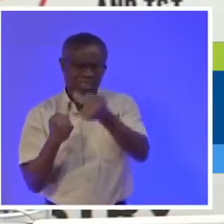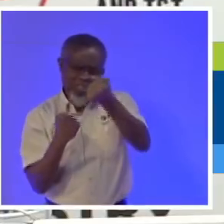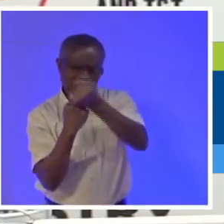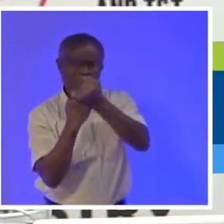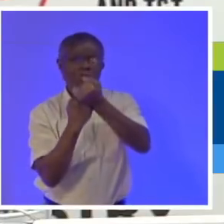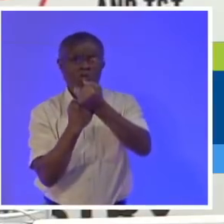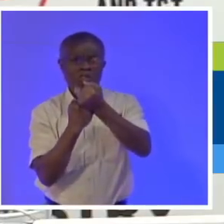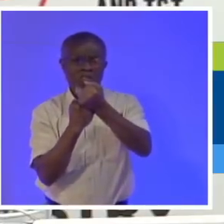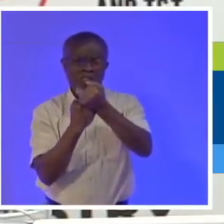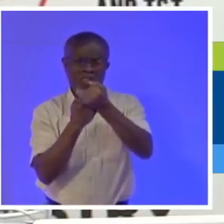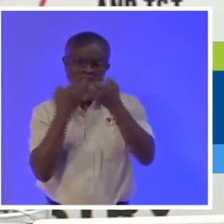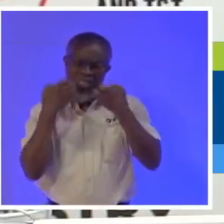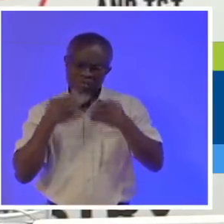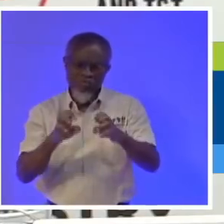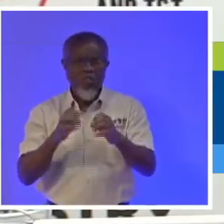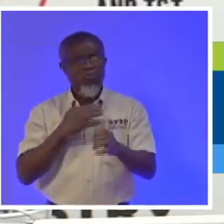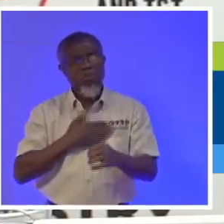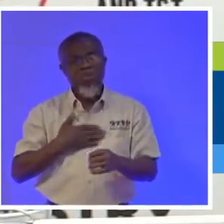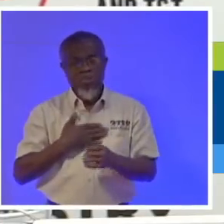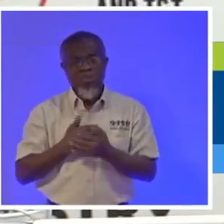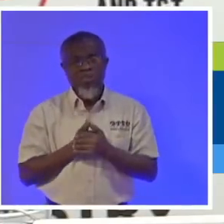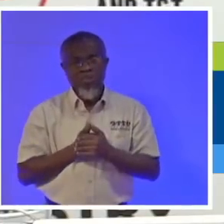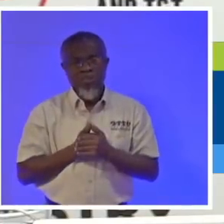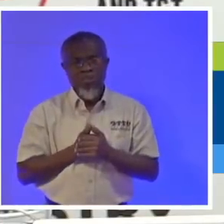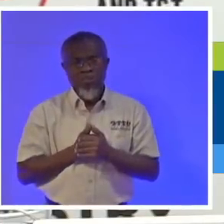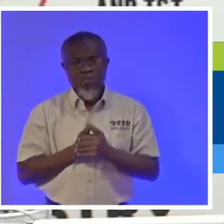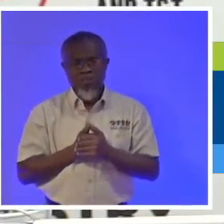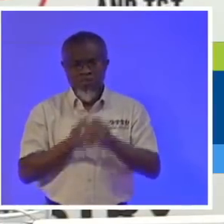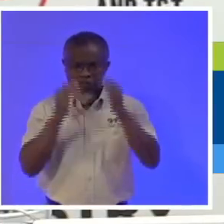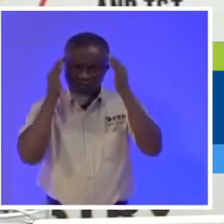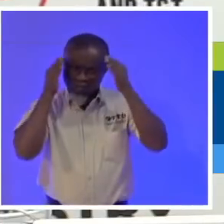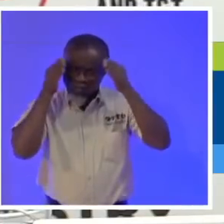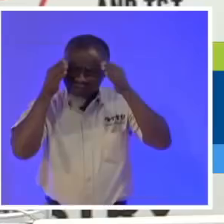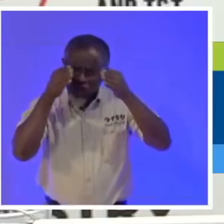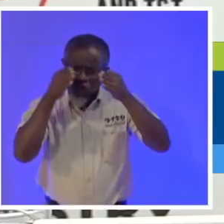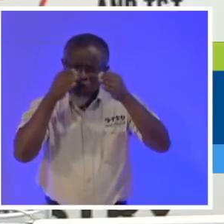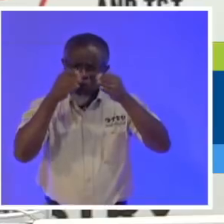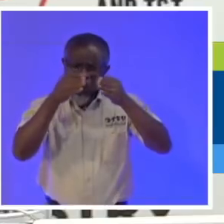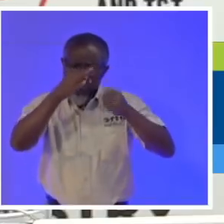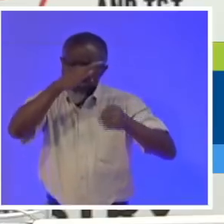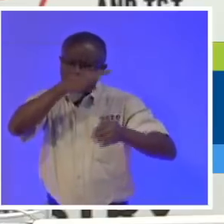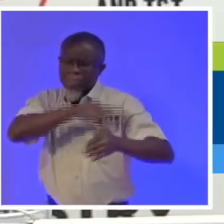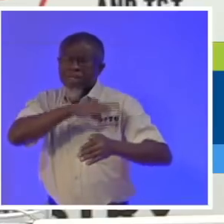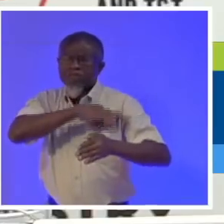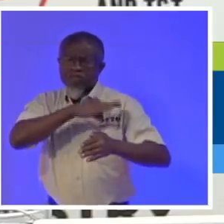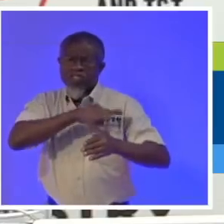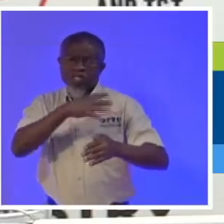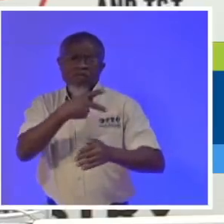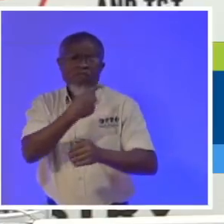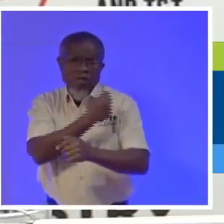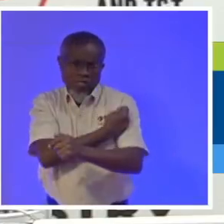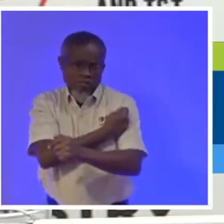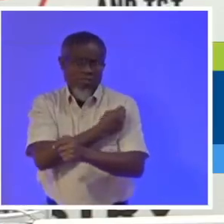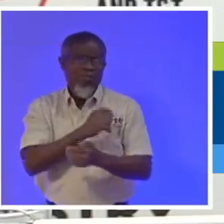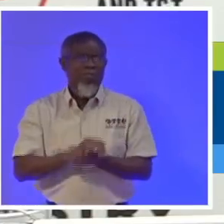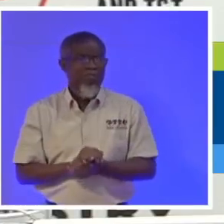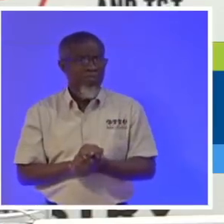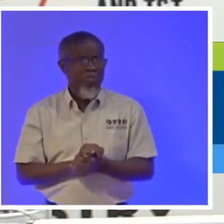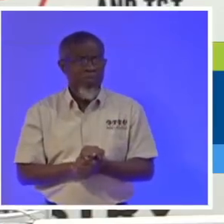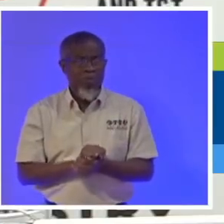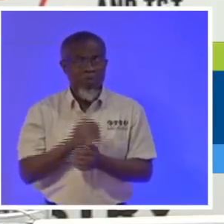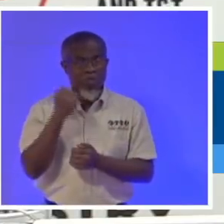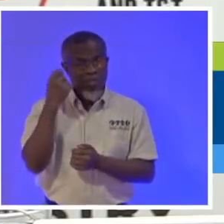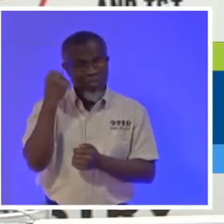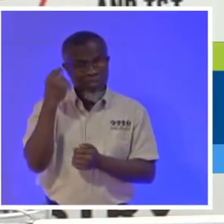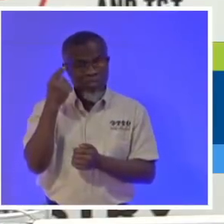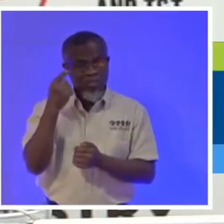and frame our conversations around the beneficial effects of vaccination, the fact that we must